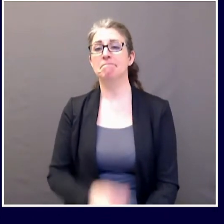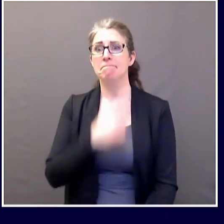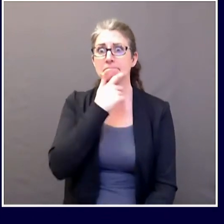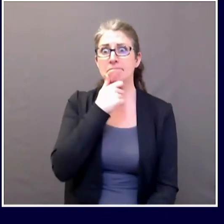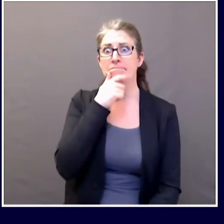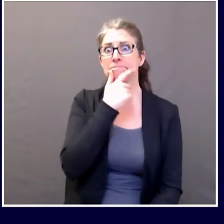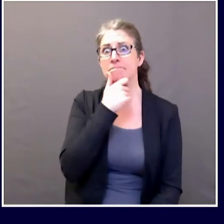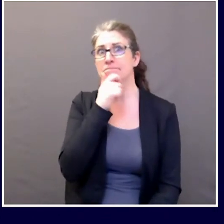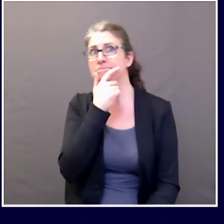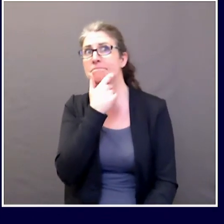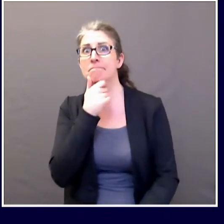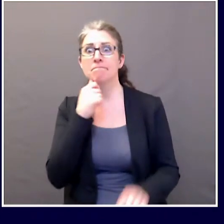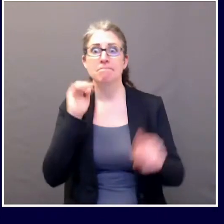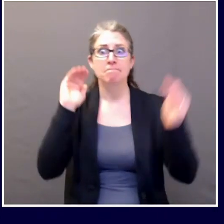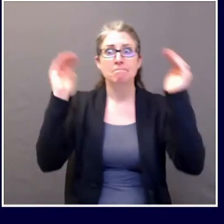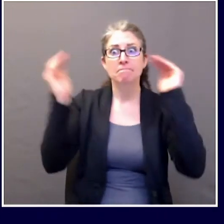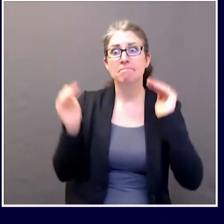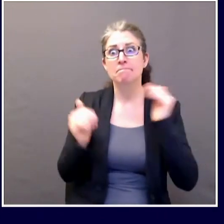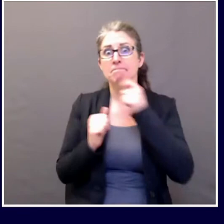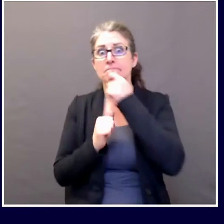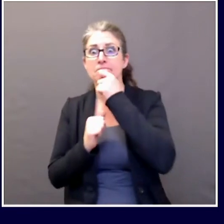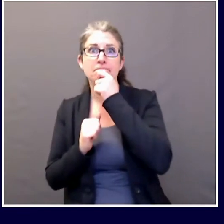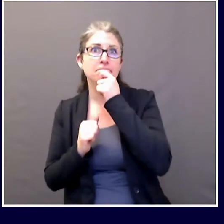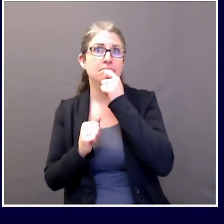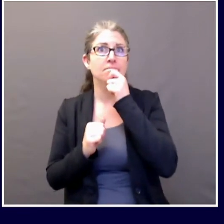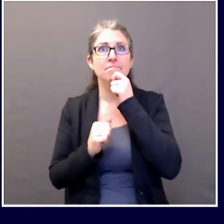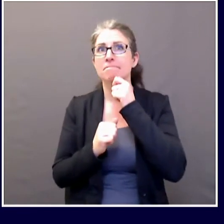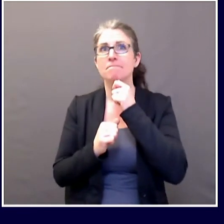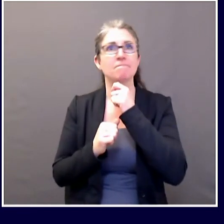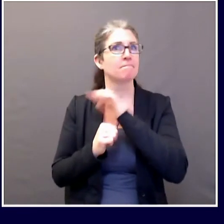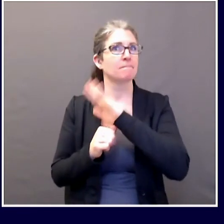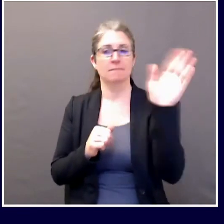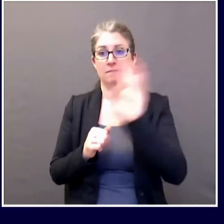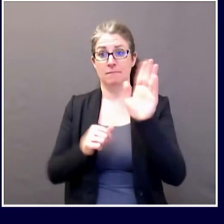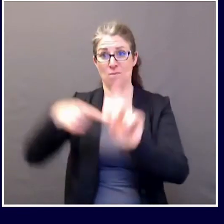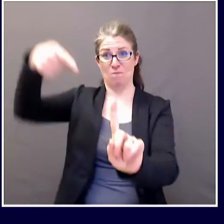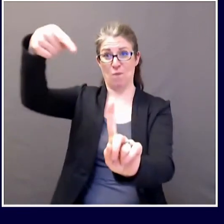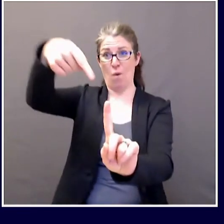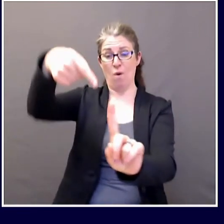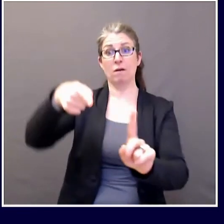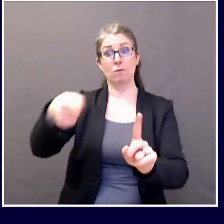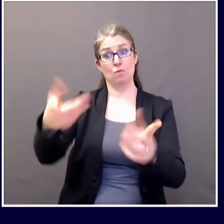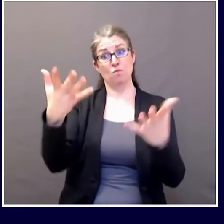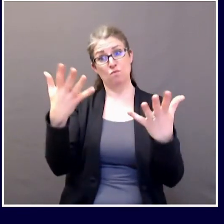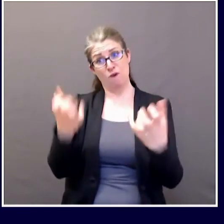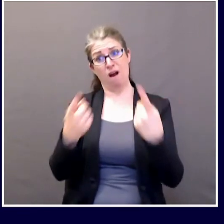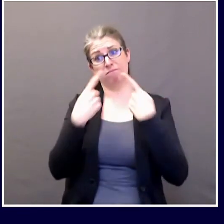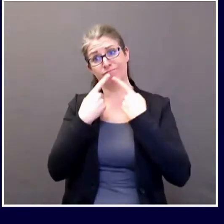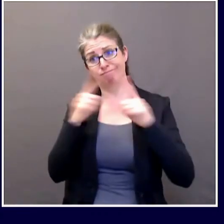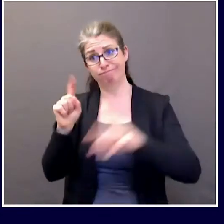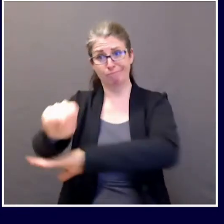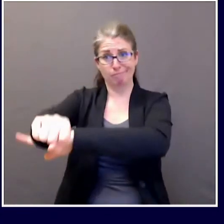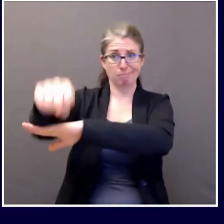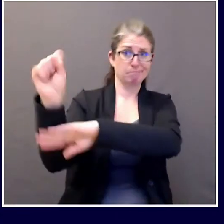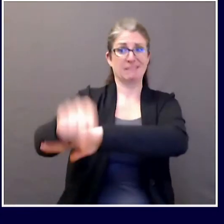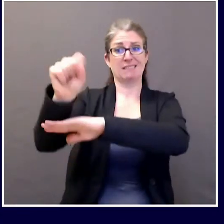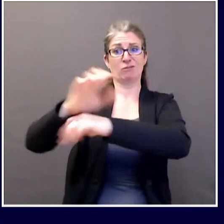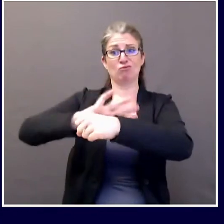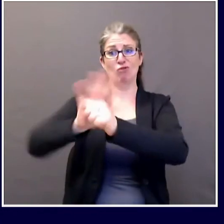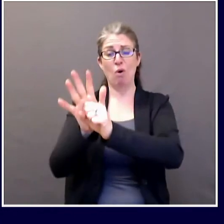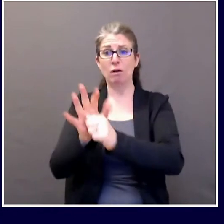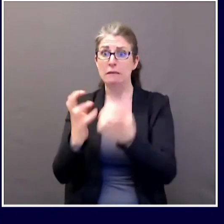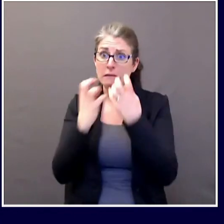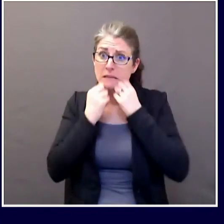about: severe COVID disease and death. So what does that mean for you? Well, I'll tell you what I've